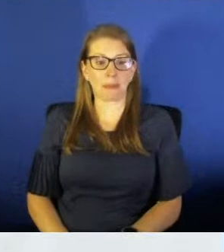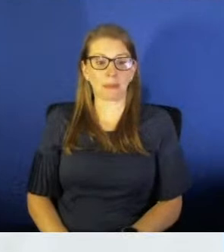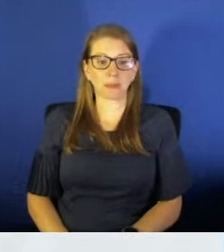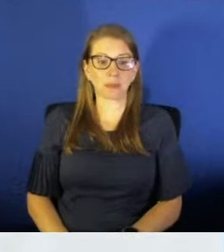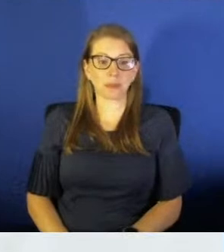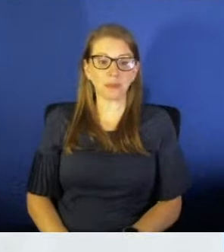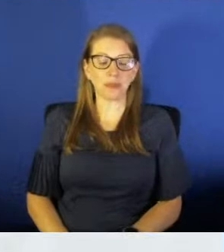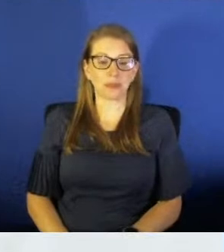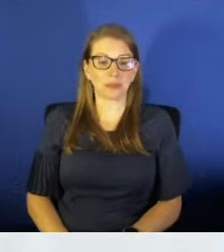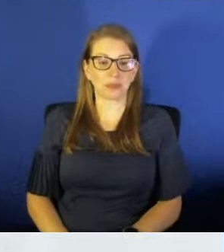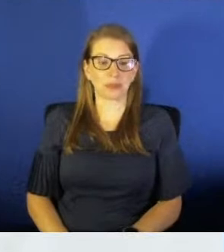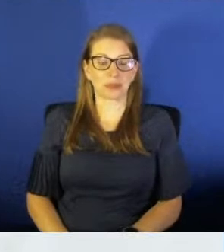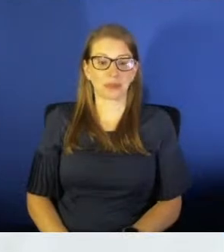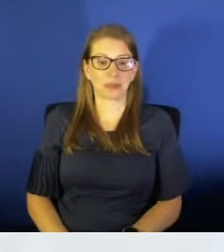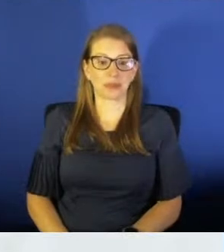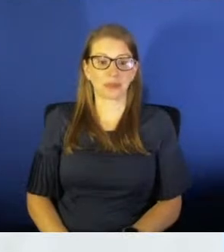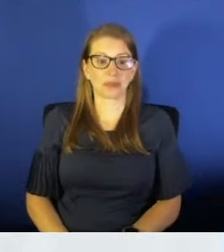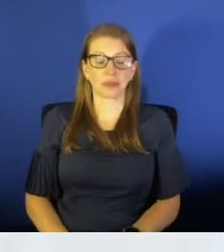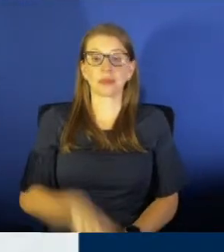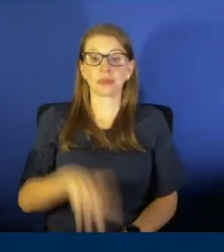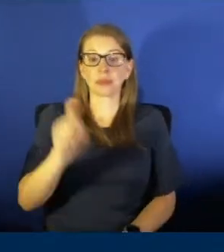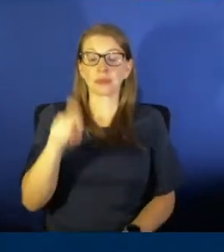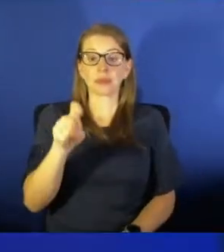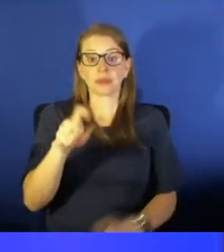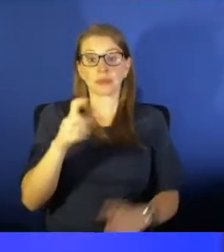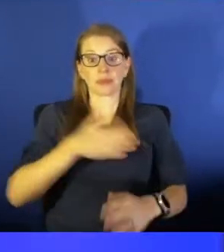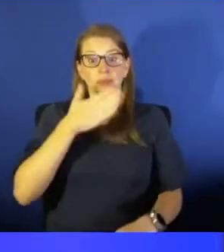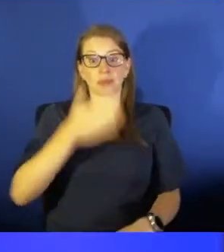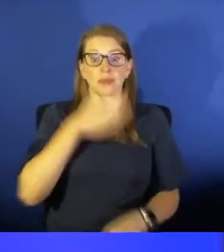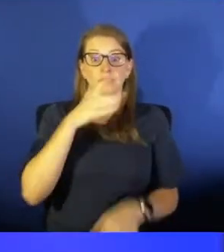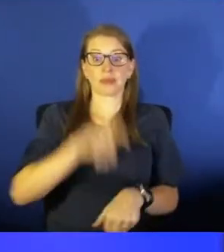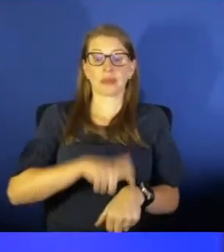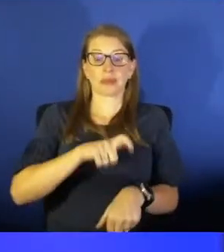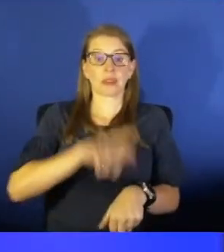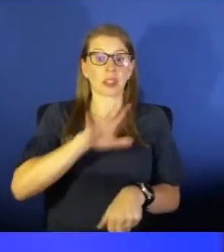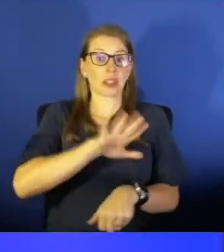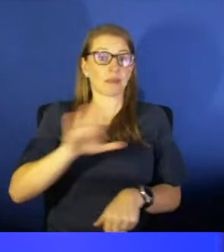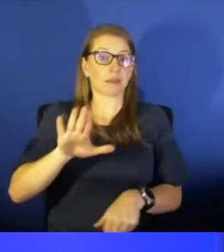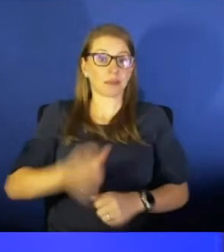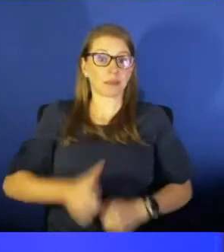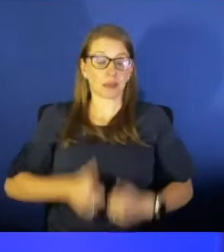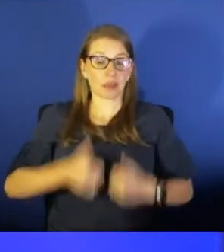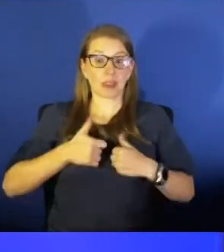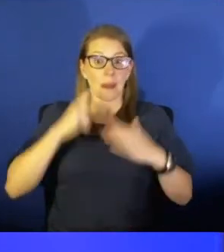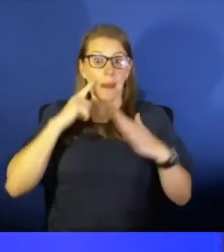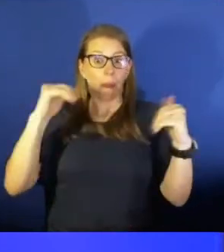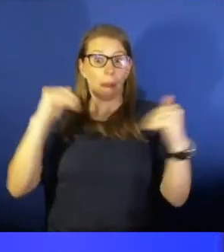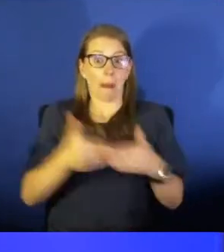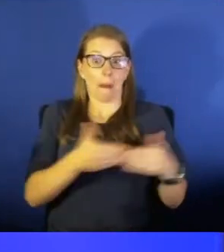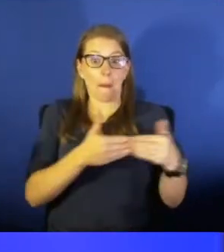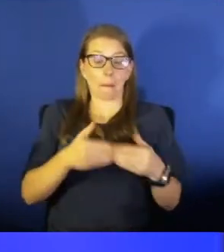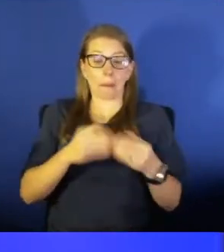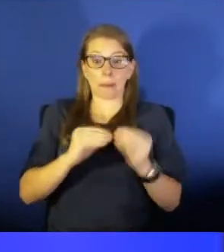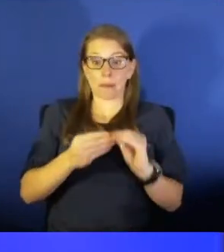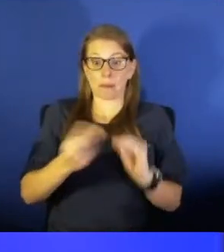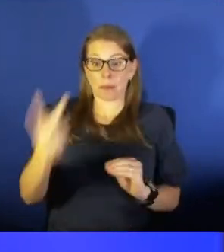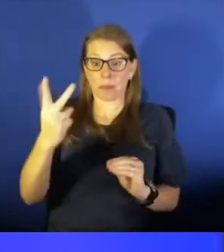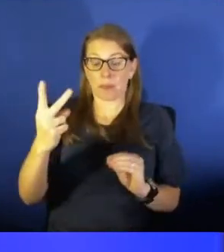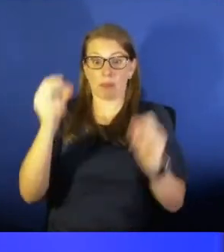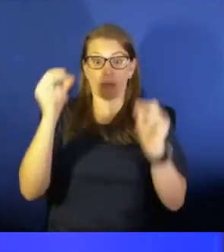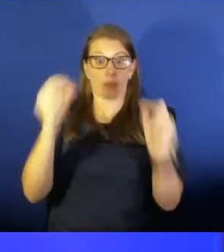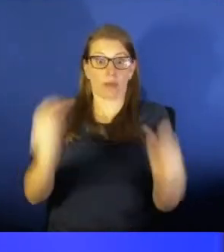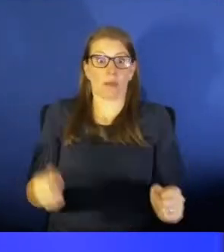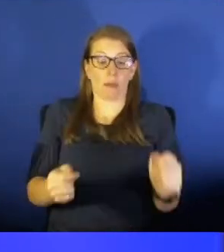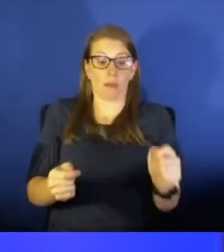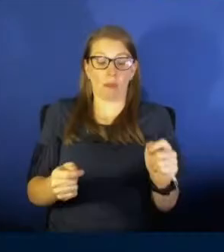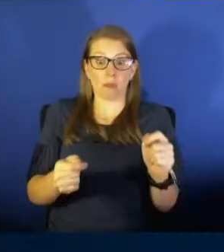your screen. What was supposed to be a joyful time of their lives, expecting baby number 2, quickly turned to the fight